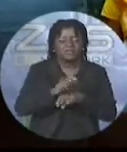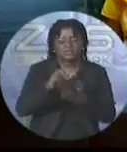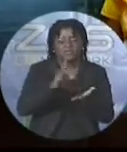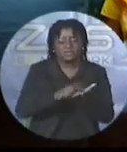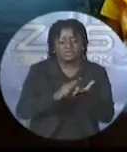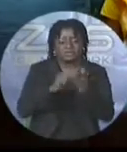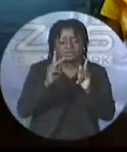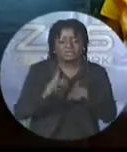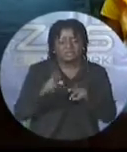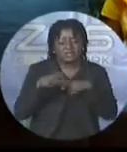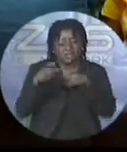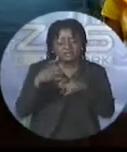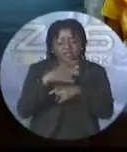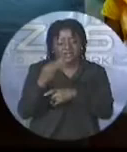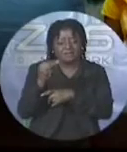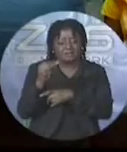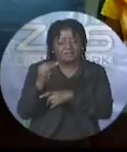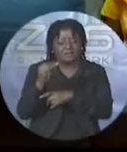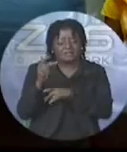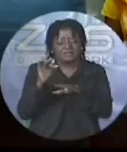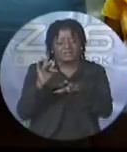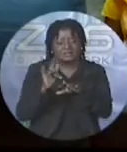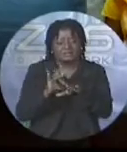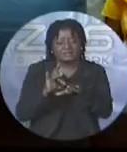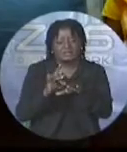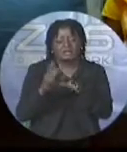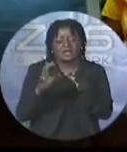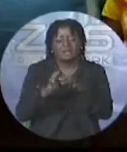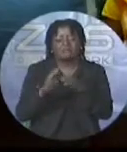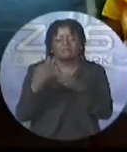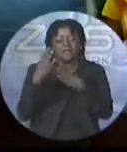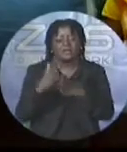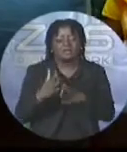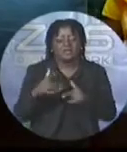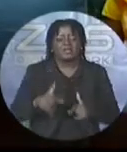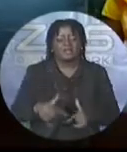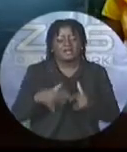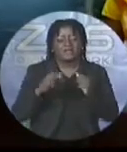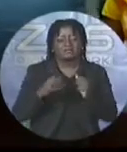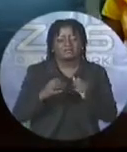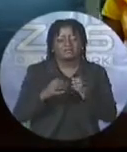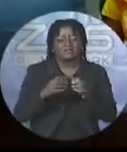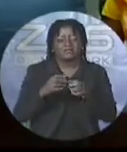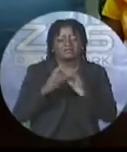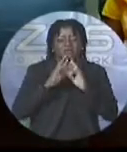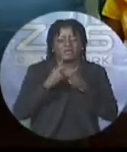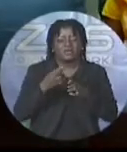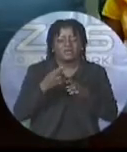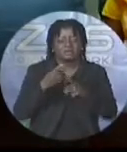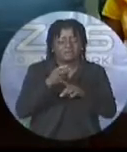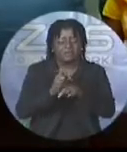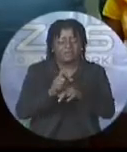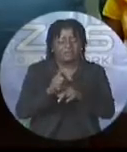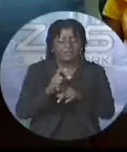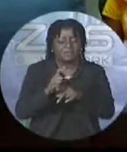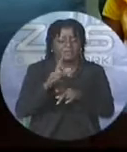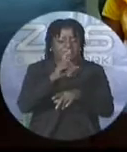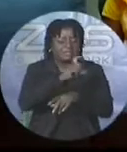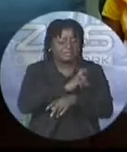of Bahamian life with their sound, warmth, and culture. Reporting from the Toronto Police Station, along